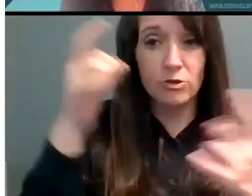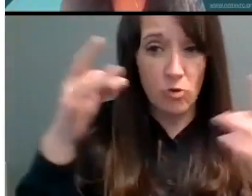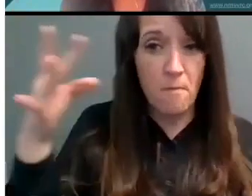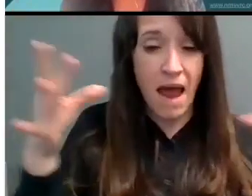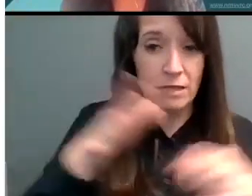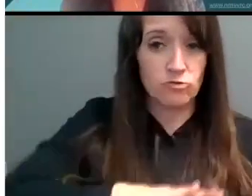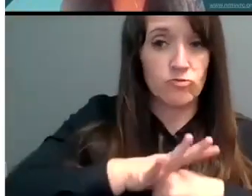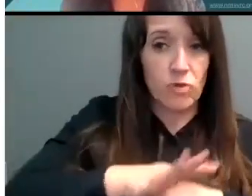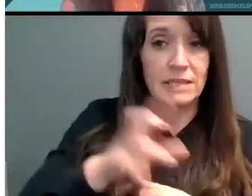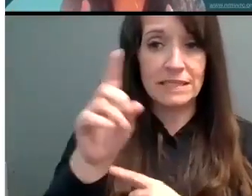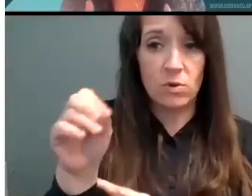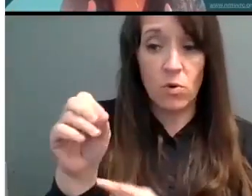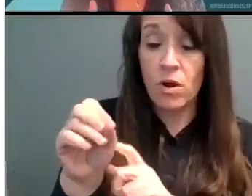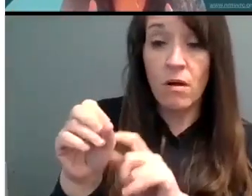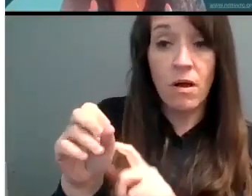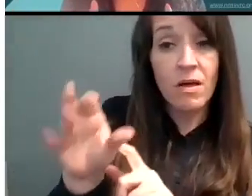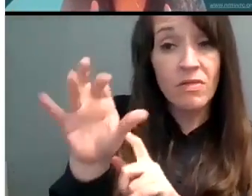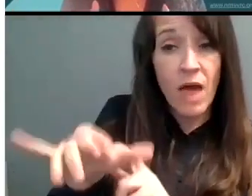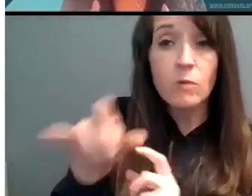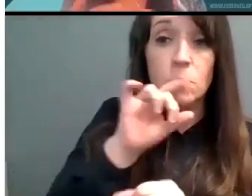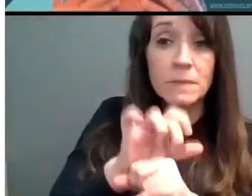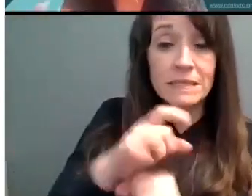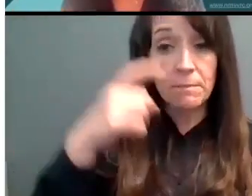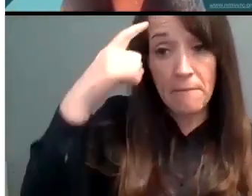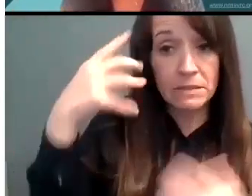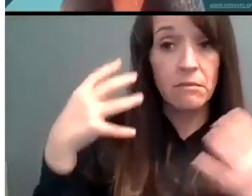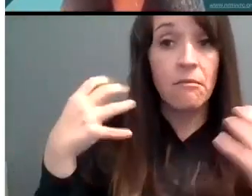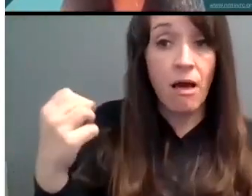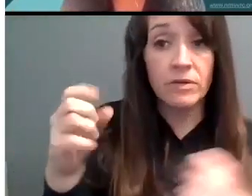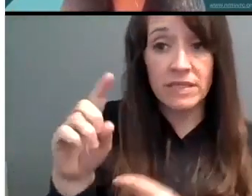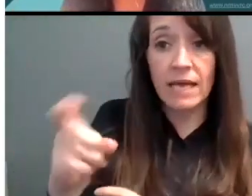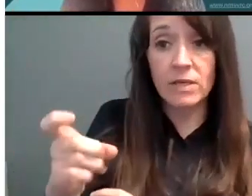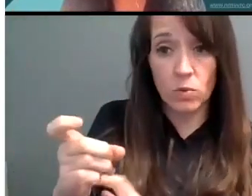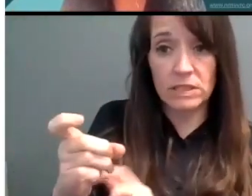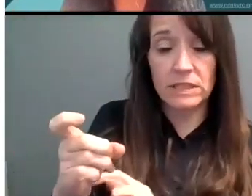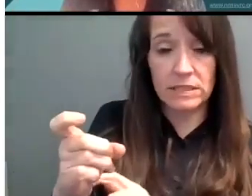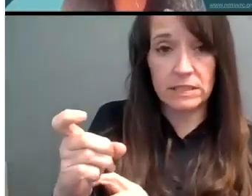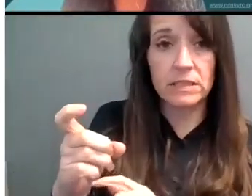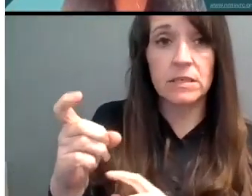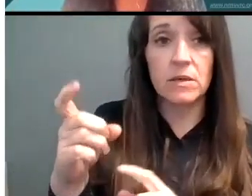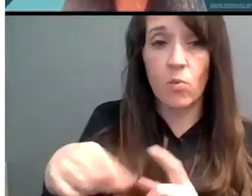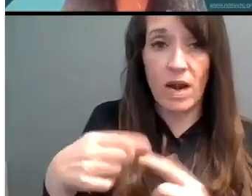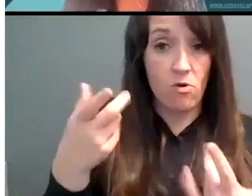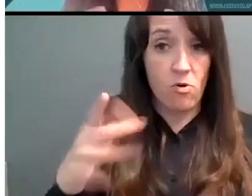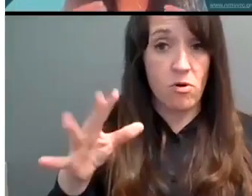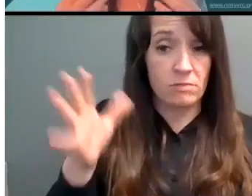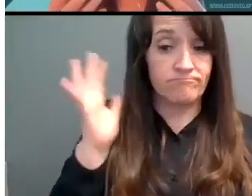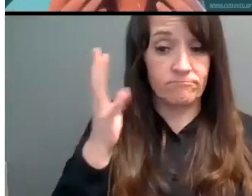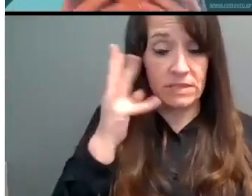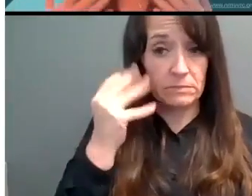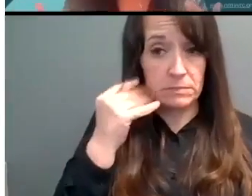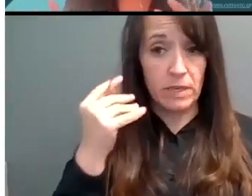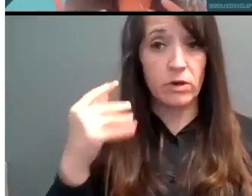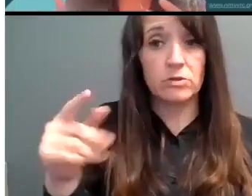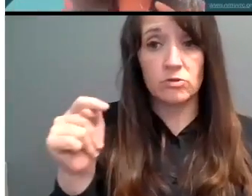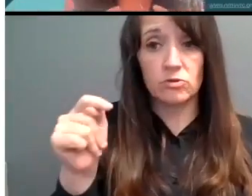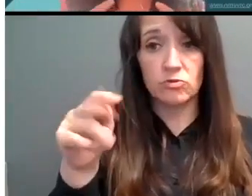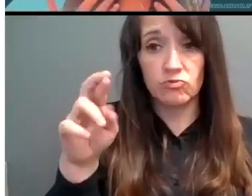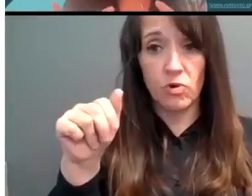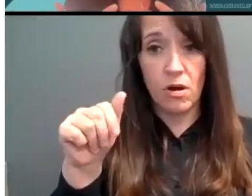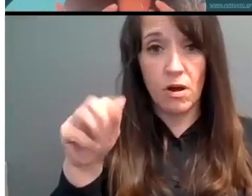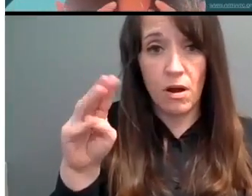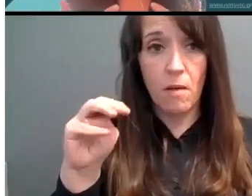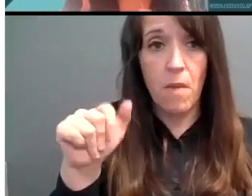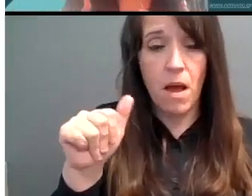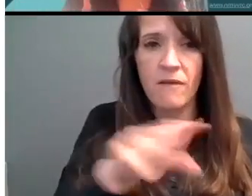mental health diagnosis after experiencing trauma, and it involves a certain number of types of criteria or symptoms